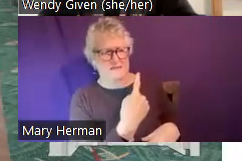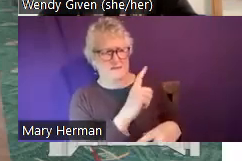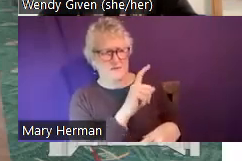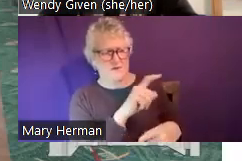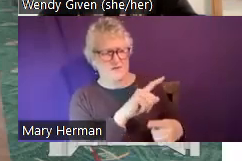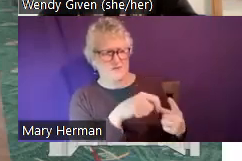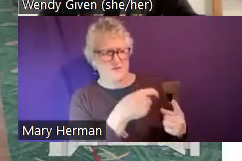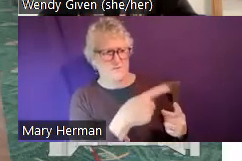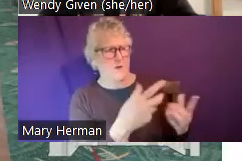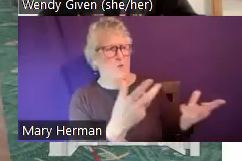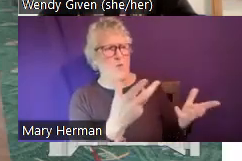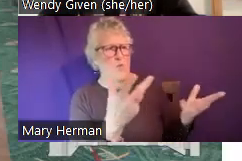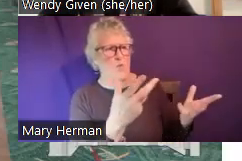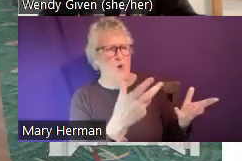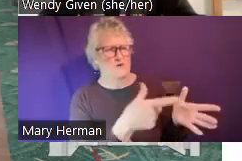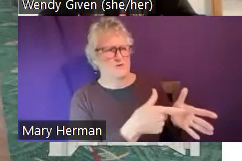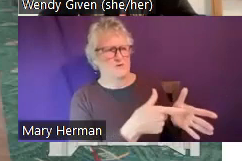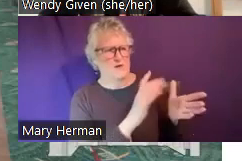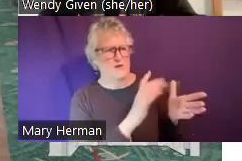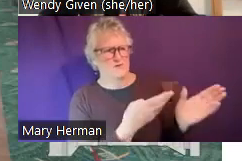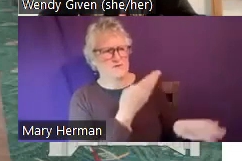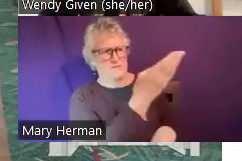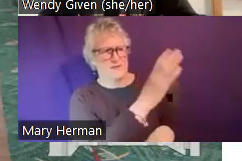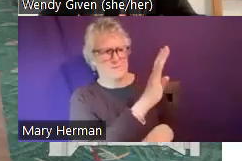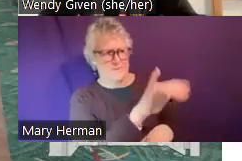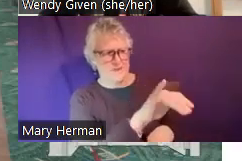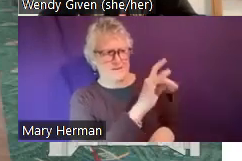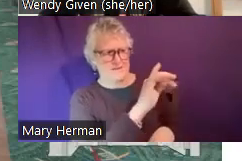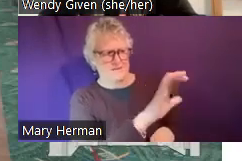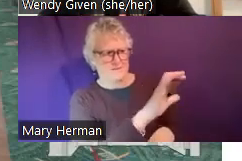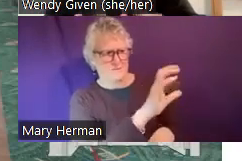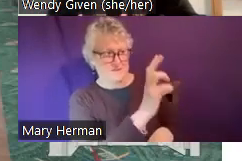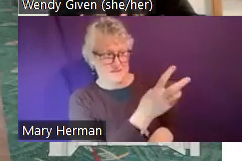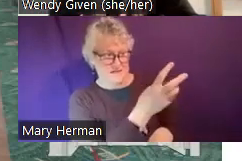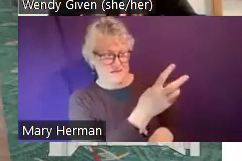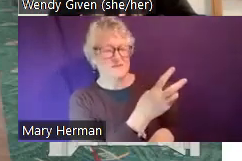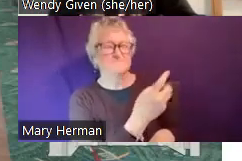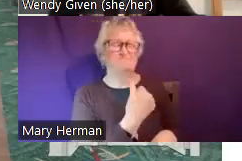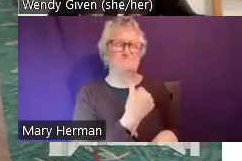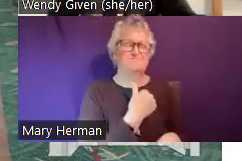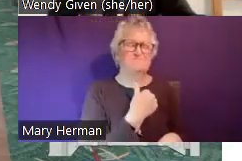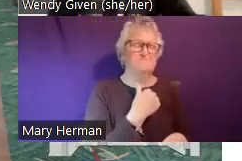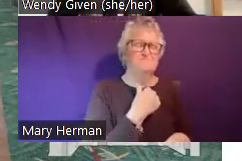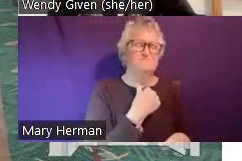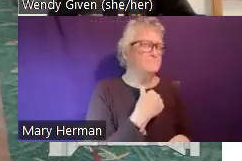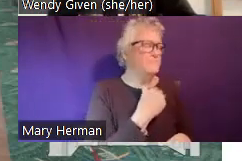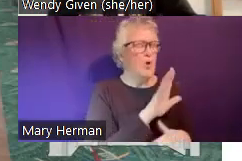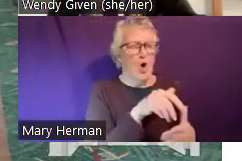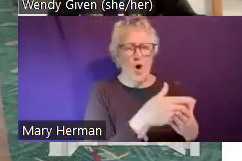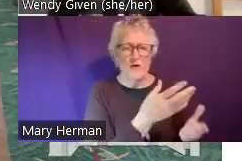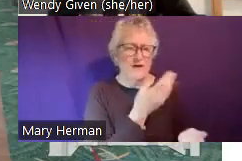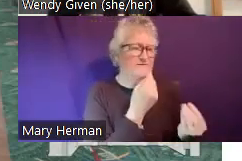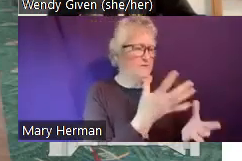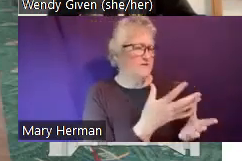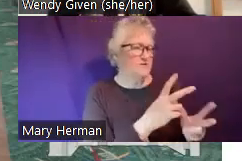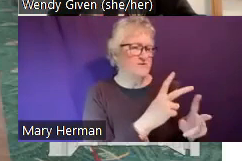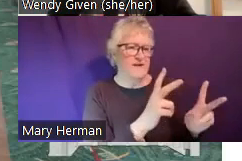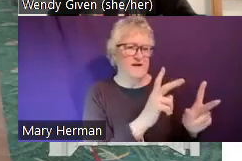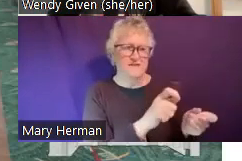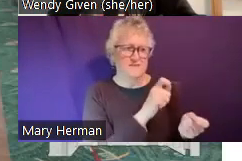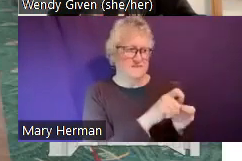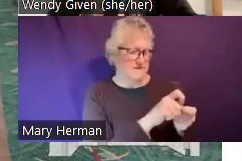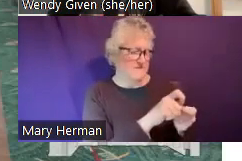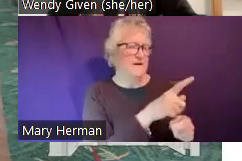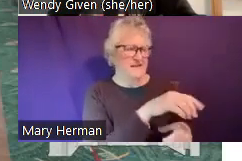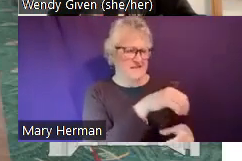submit by December 6th? That's all in the portal. It's very specific and in the call.